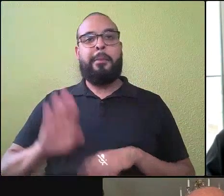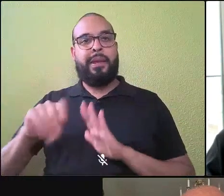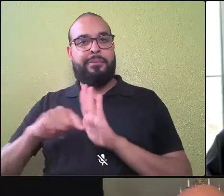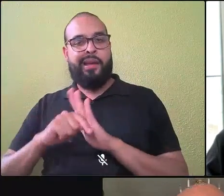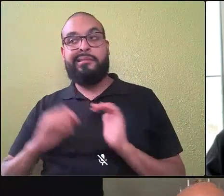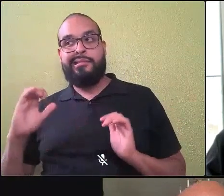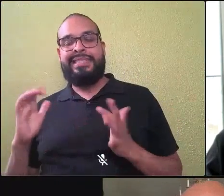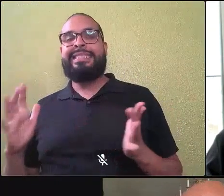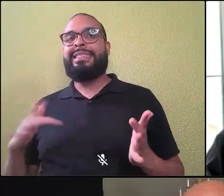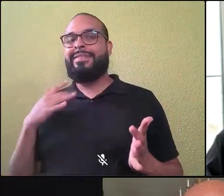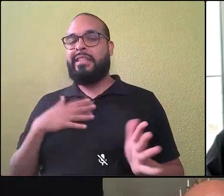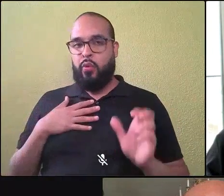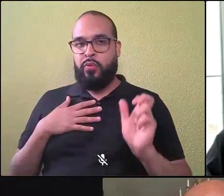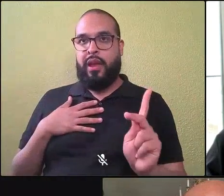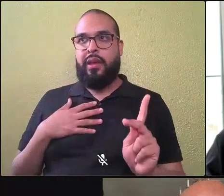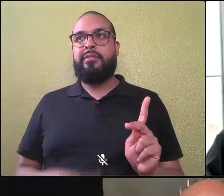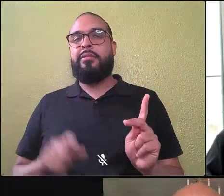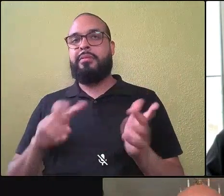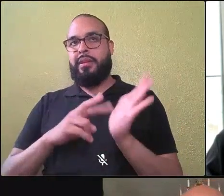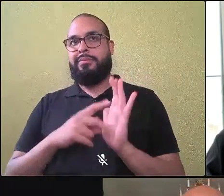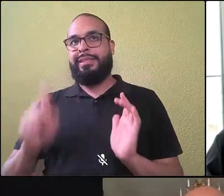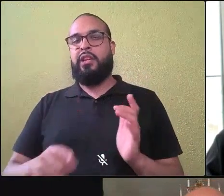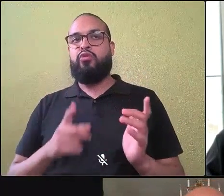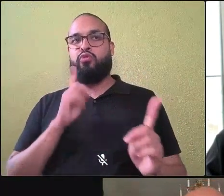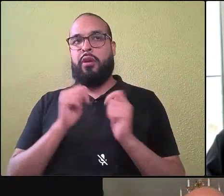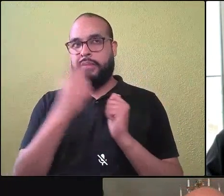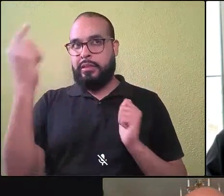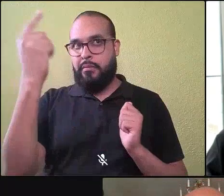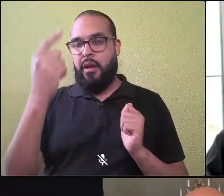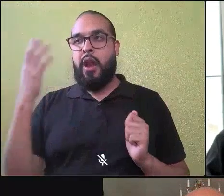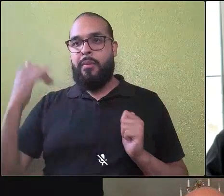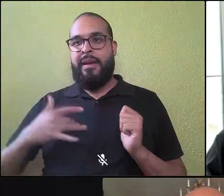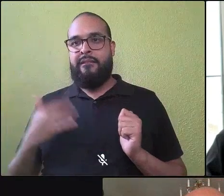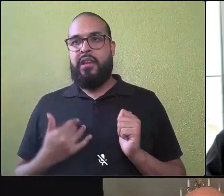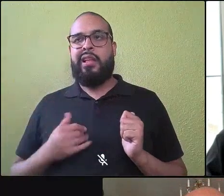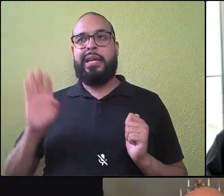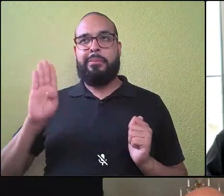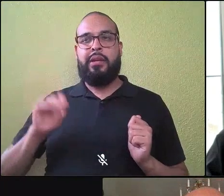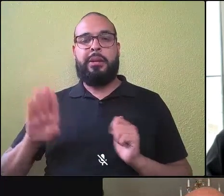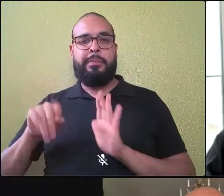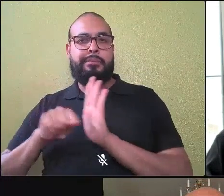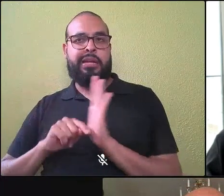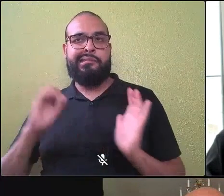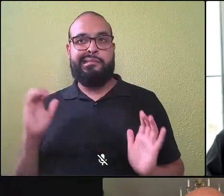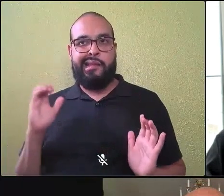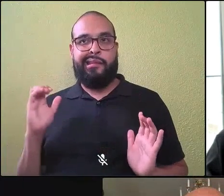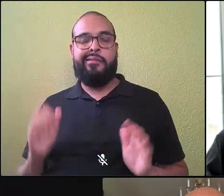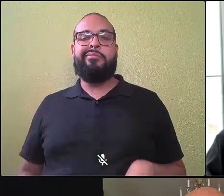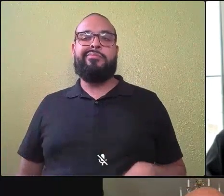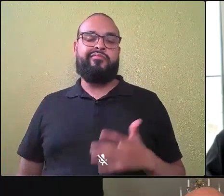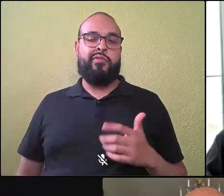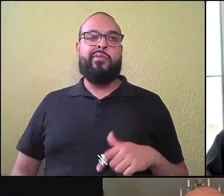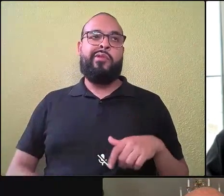really figuring out who can I talk to about the reasons why. And then if I don't feel comfortable talking about it with, say,